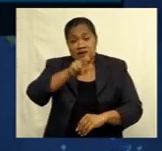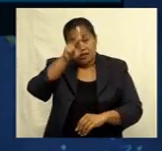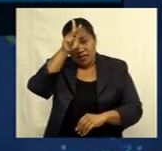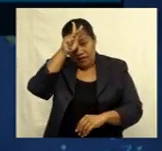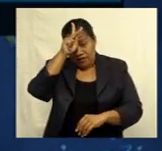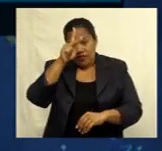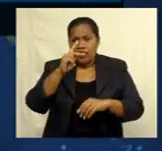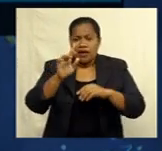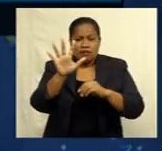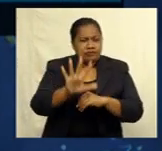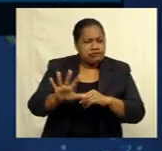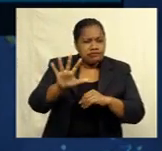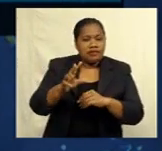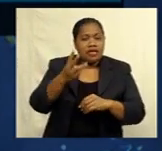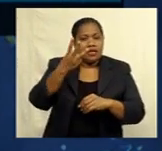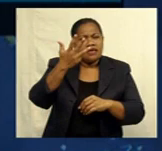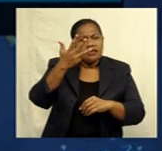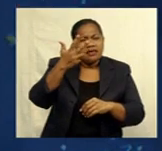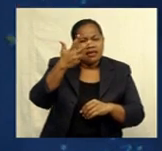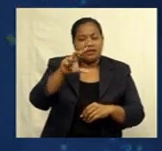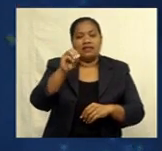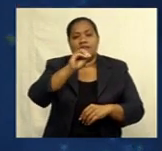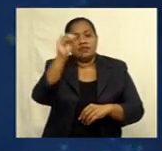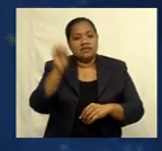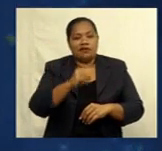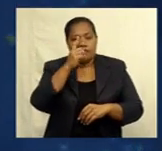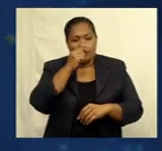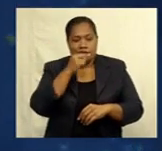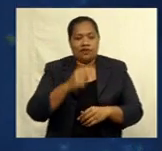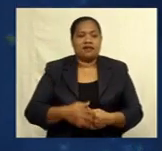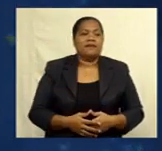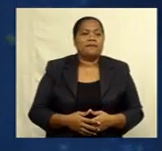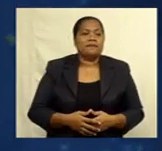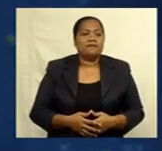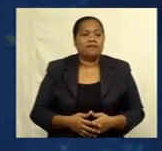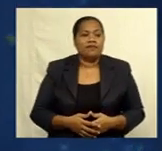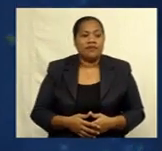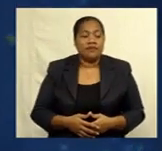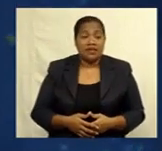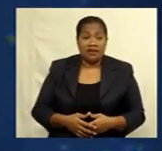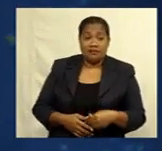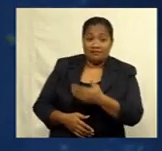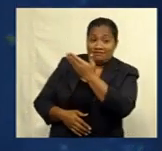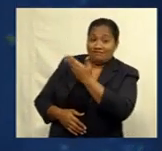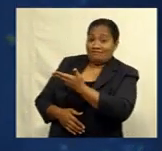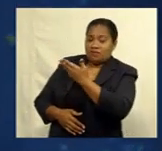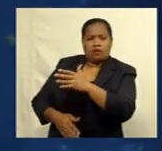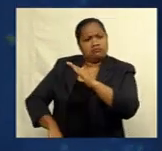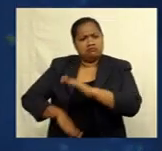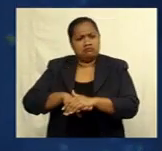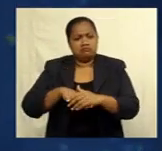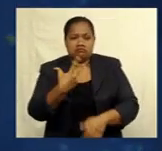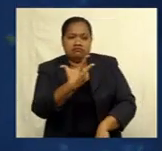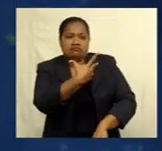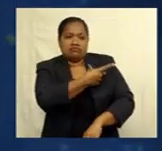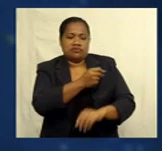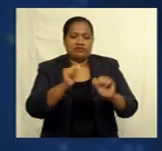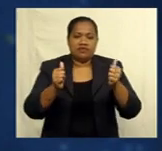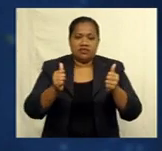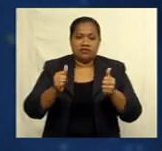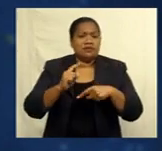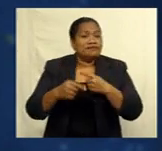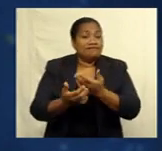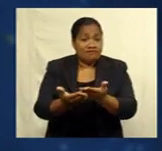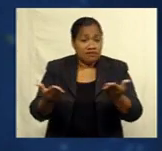around 80% of its people. And Mos Mbokini from Lotoka is fully vaccinated. Have you received